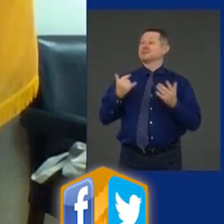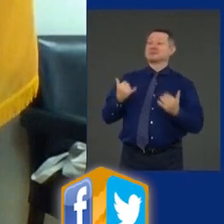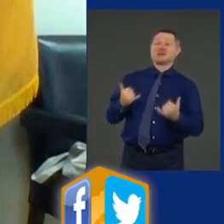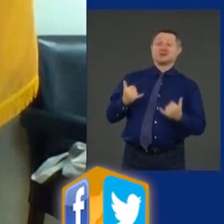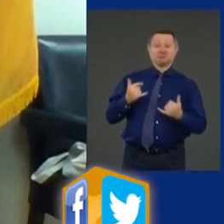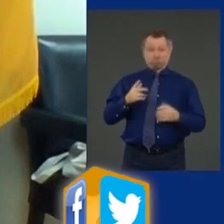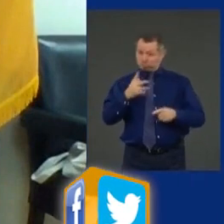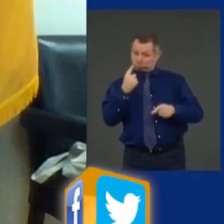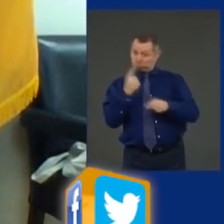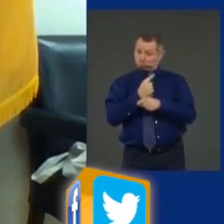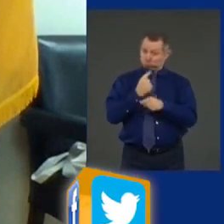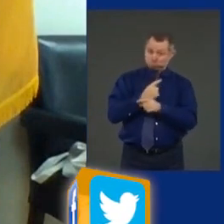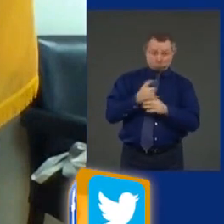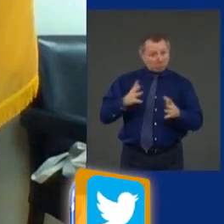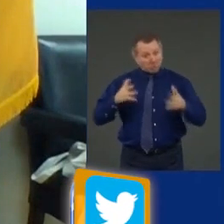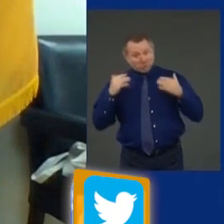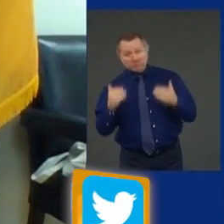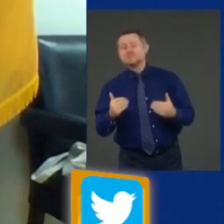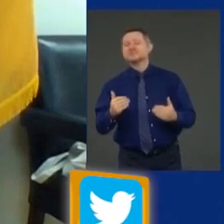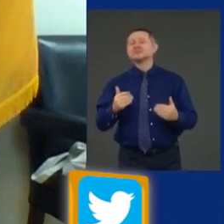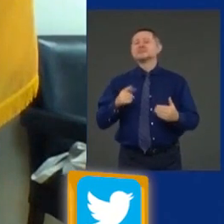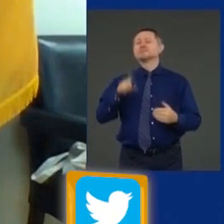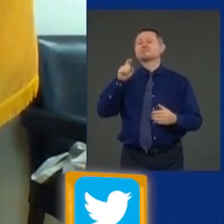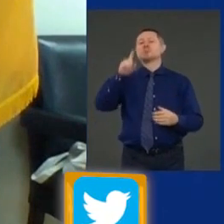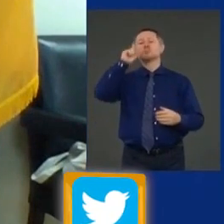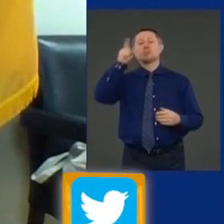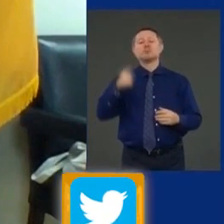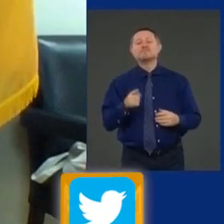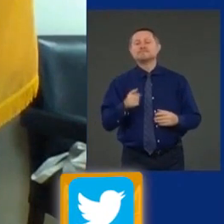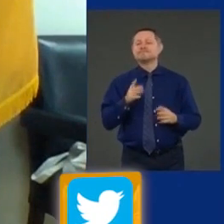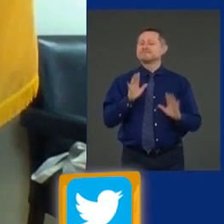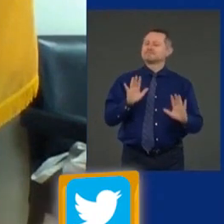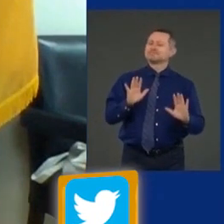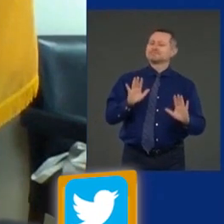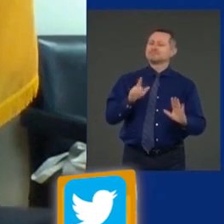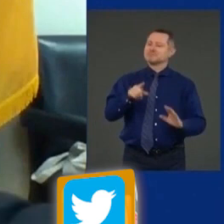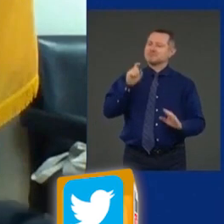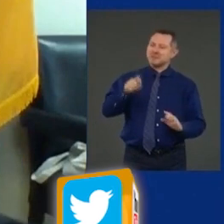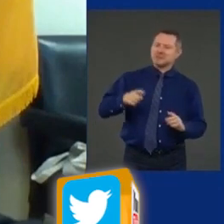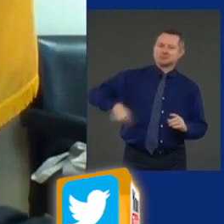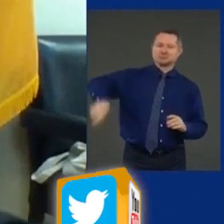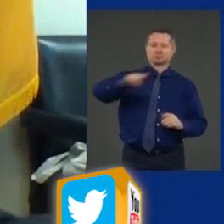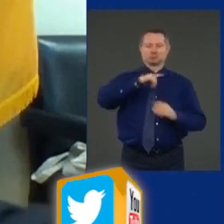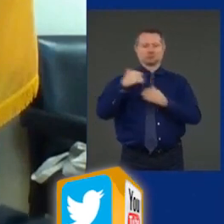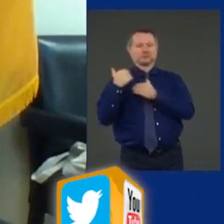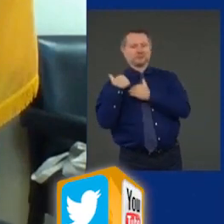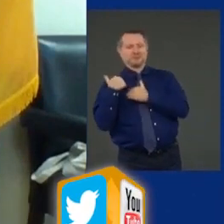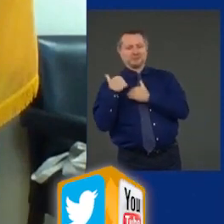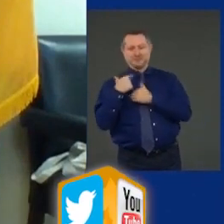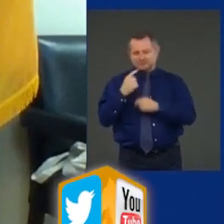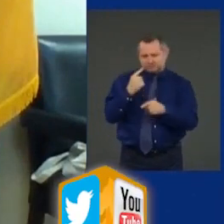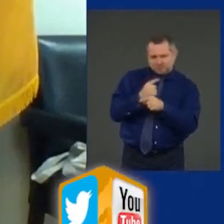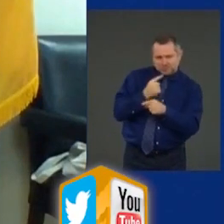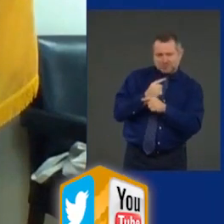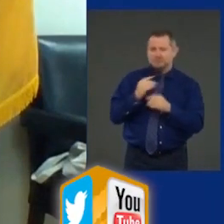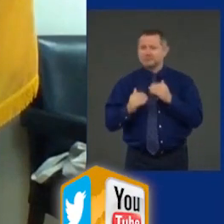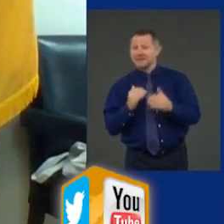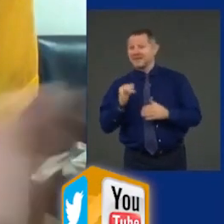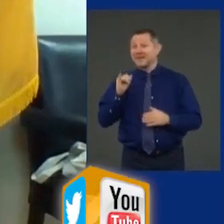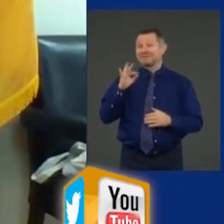this is, to say to folks, listen, it's time for personal responsibility. If you've been in a state that has a high infection